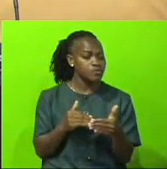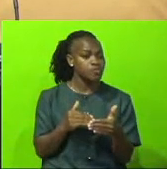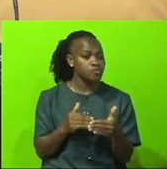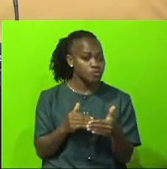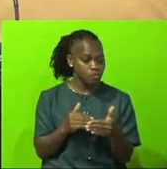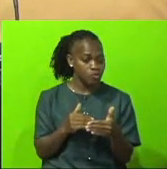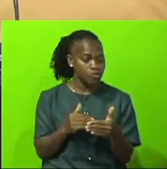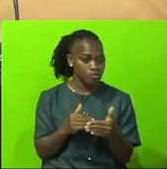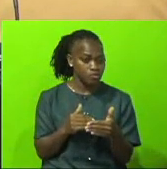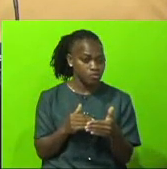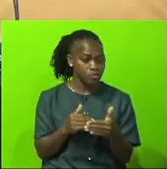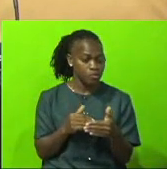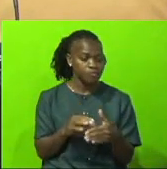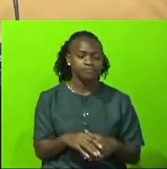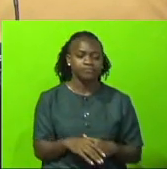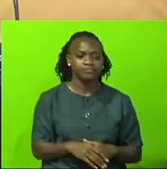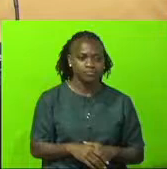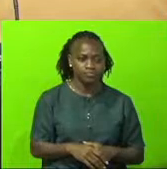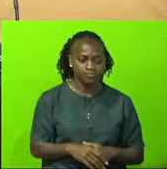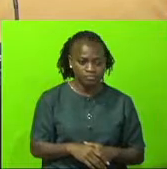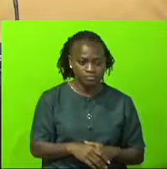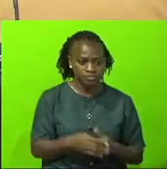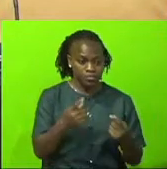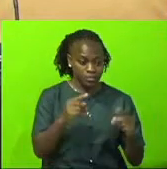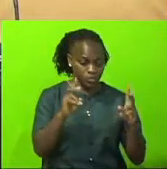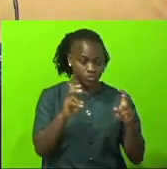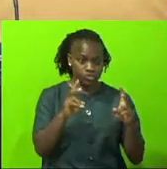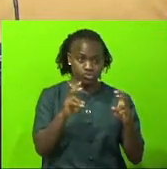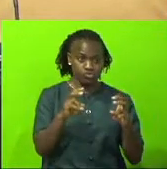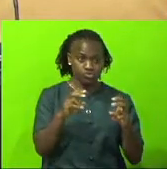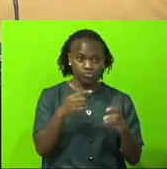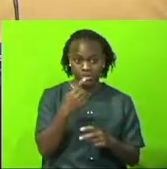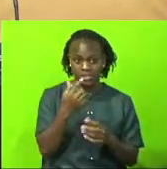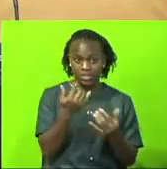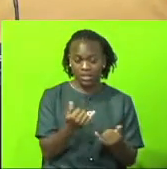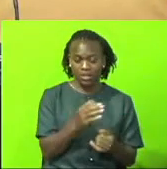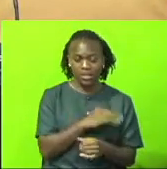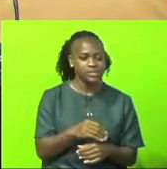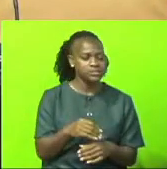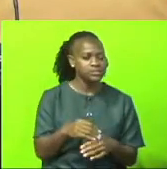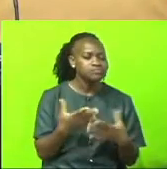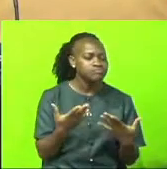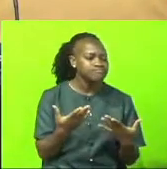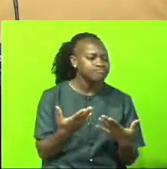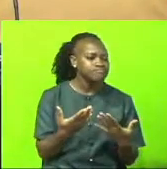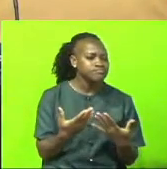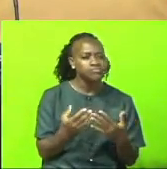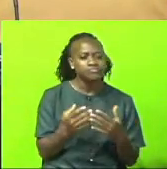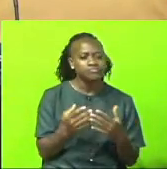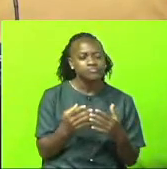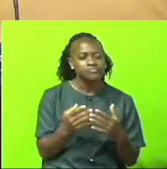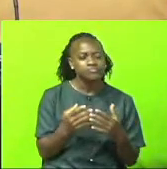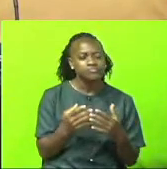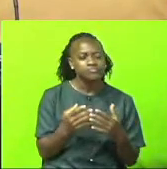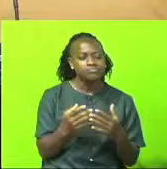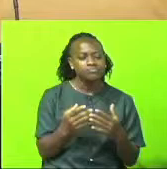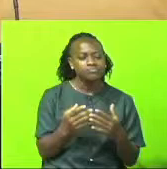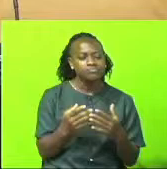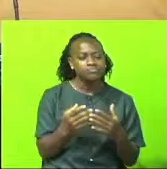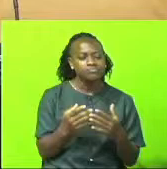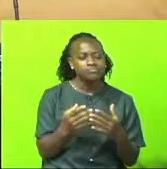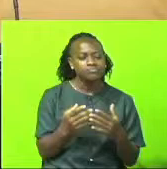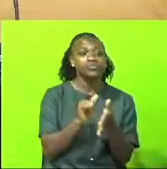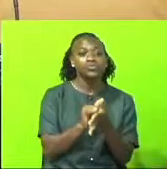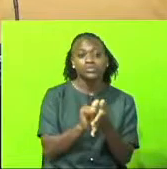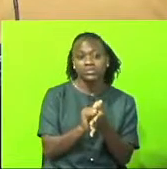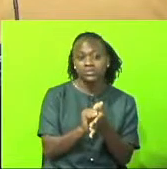raised, and the presidential value of it is what he wants you to give effect